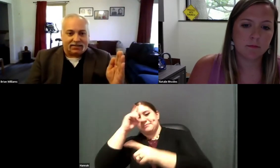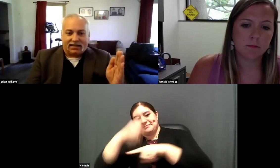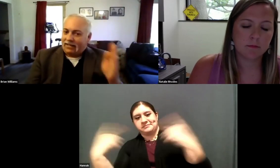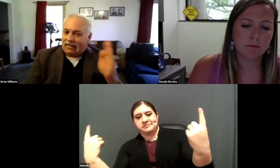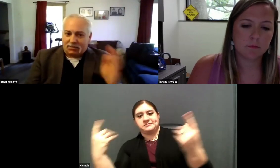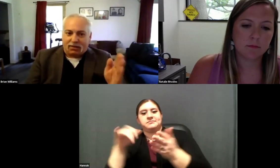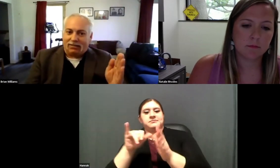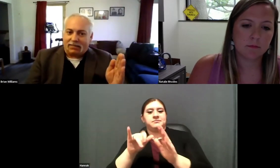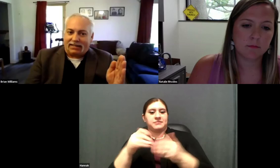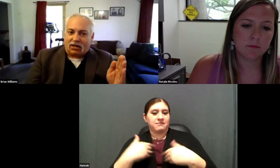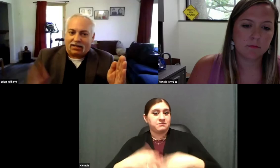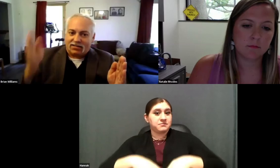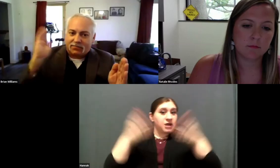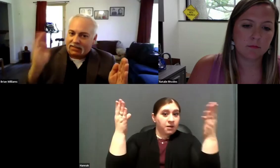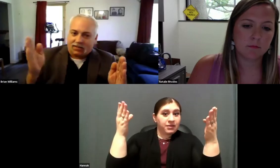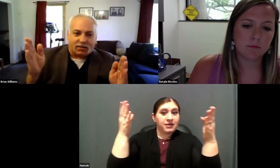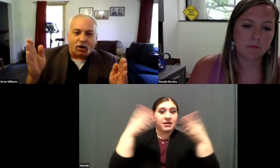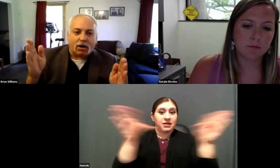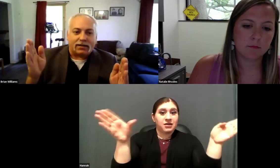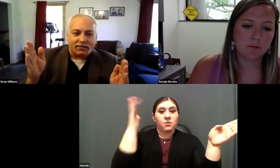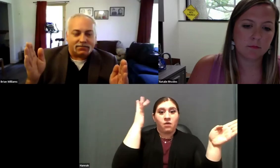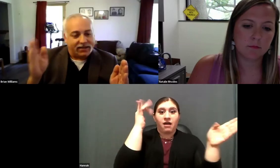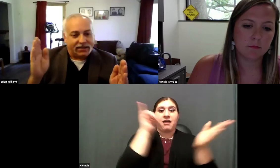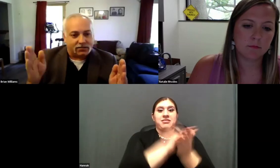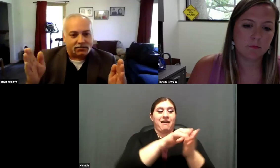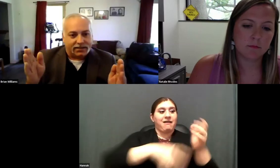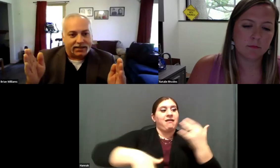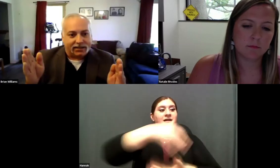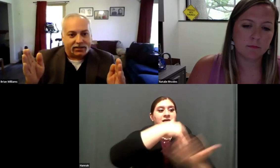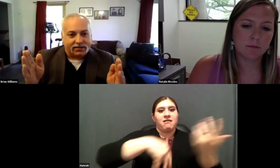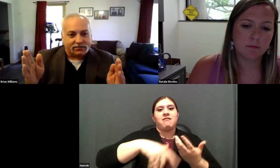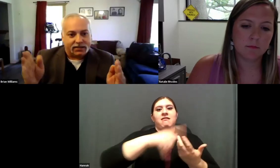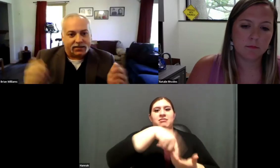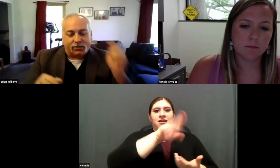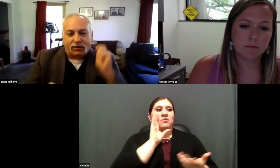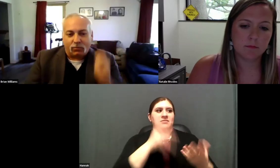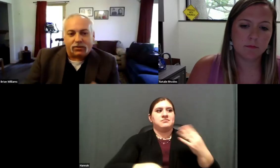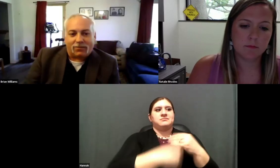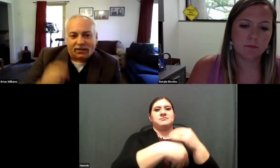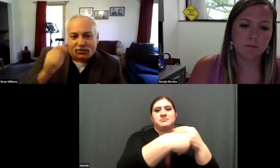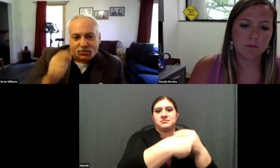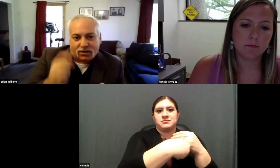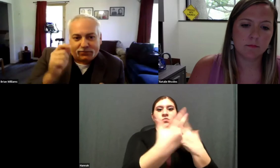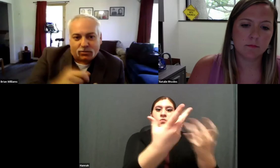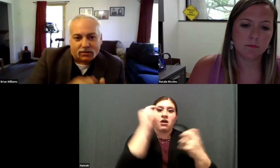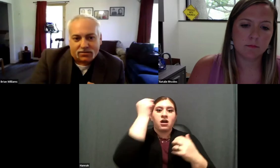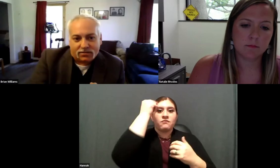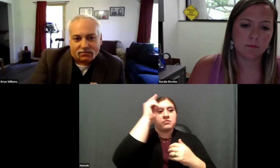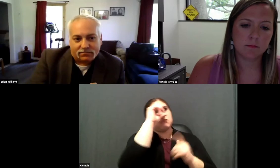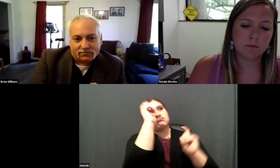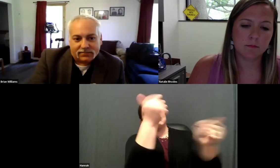aspect, and it's public because the market failed in that area. There, we want government to do stuff for